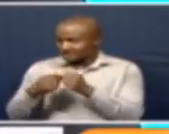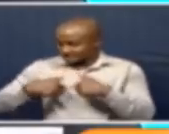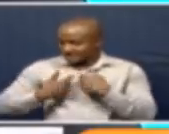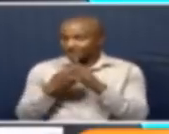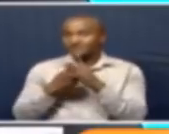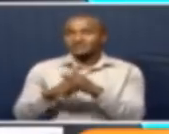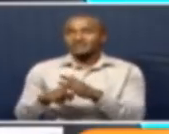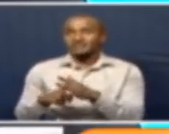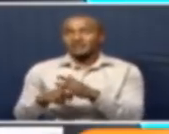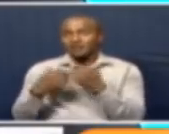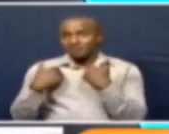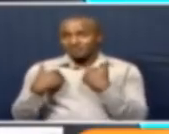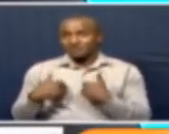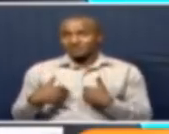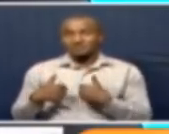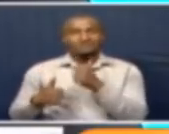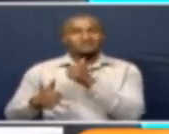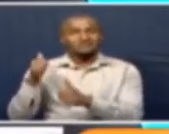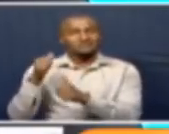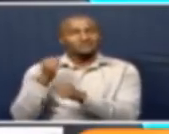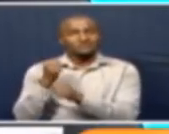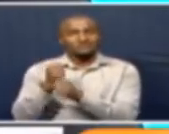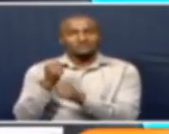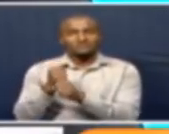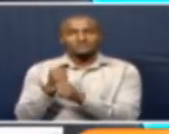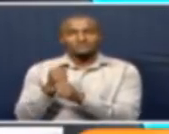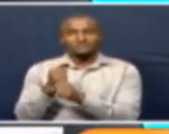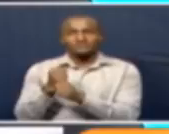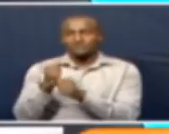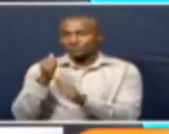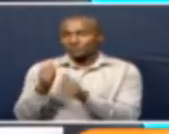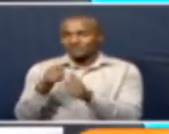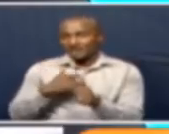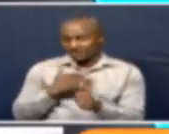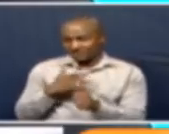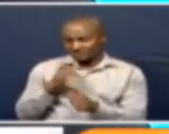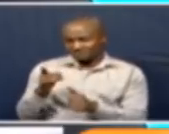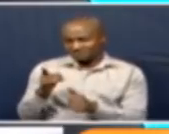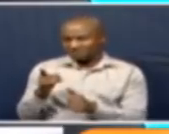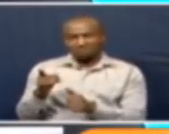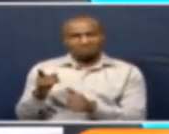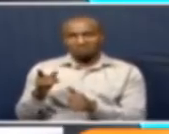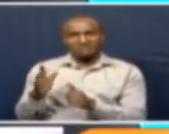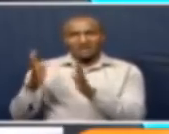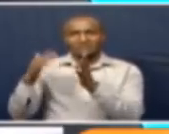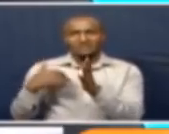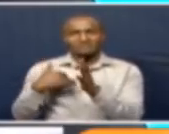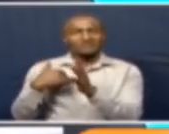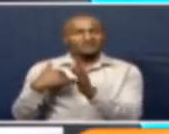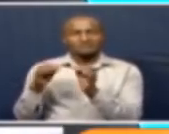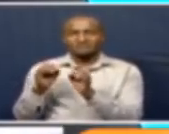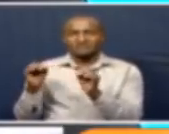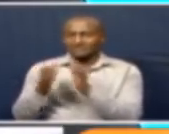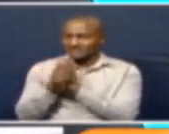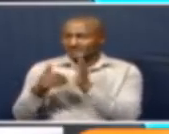have personally declined work that, mm-hmm. you know, I feel like it's not appreciating me enough or appreciating my